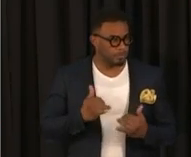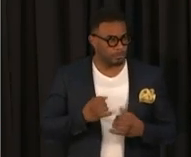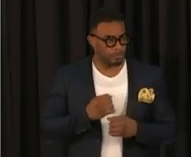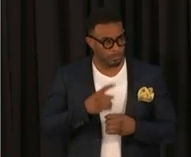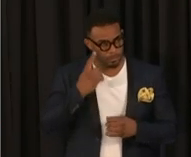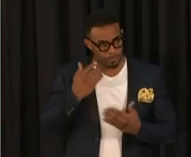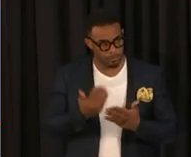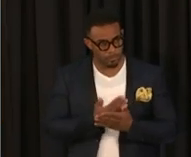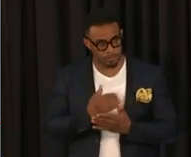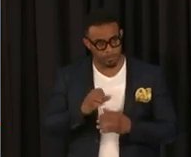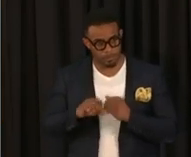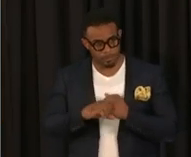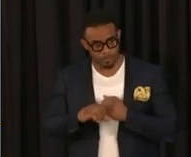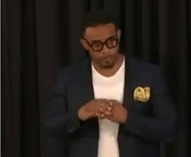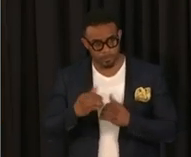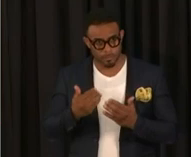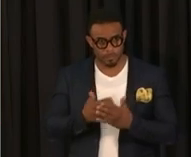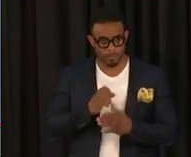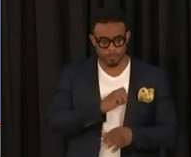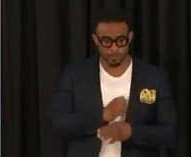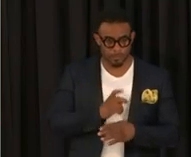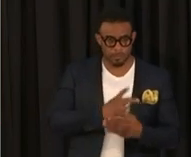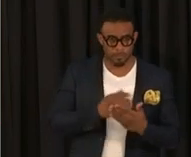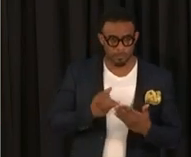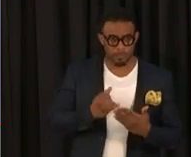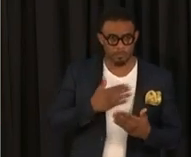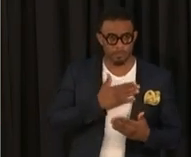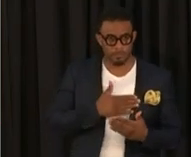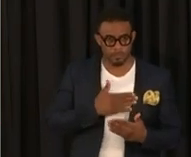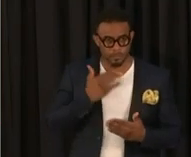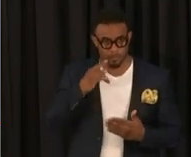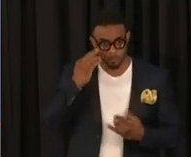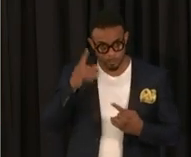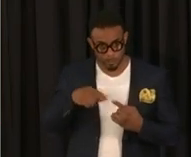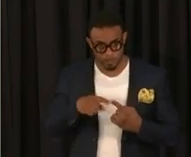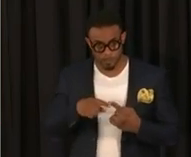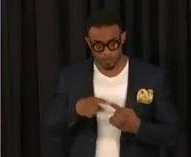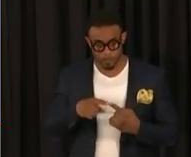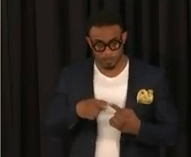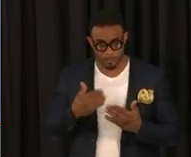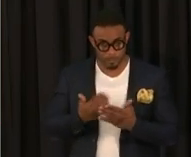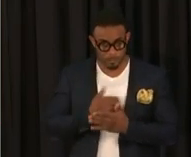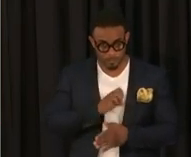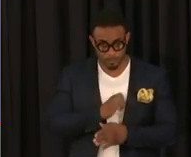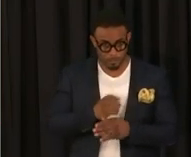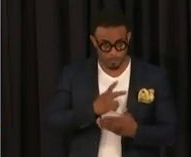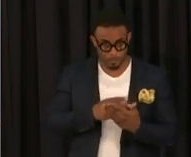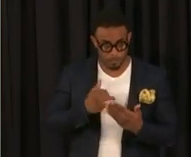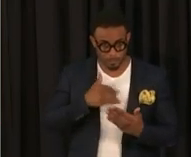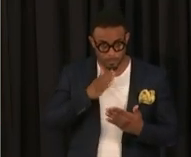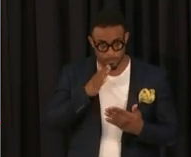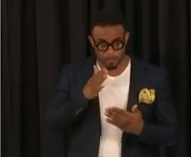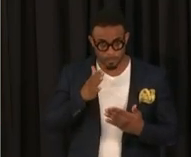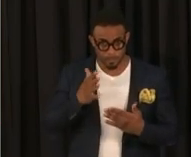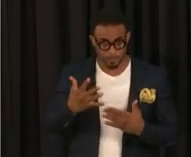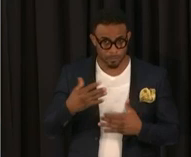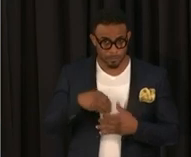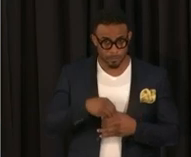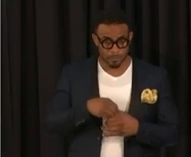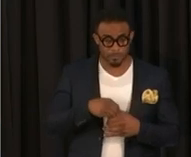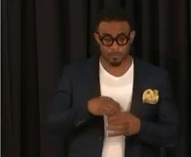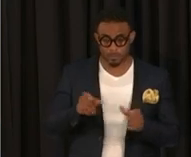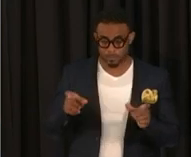of this year for commercial renewable energy projects. And so please, if you're thinking about a renewable energy project, we're going to